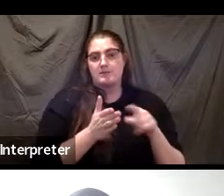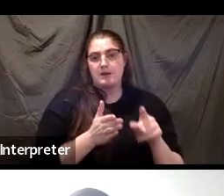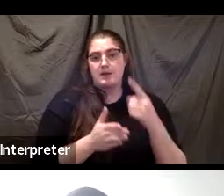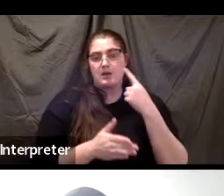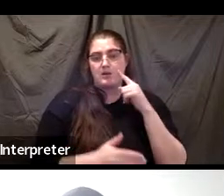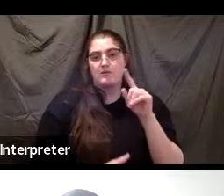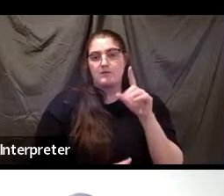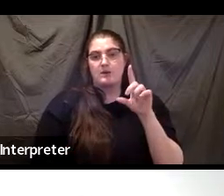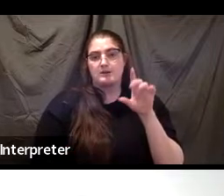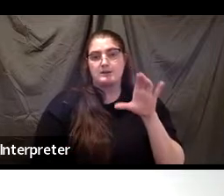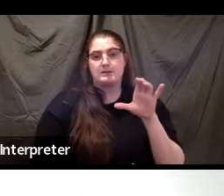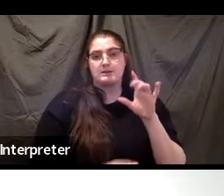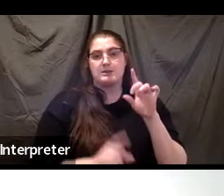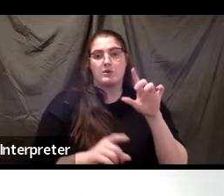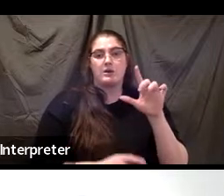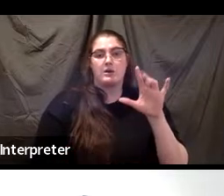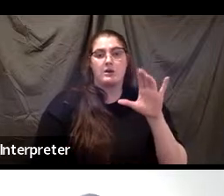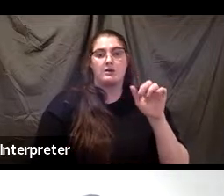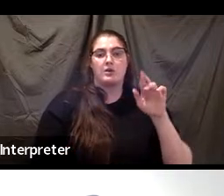DC going carbon neutral.